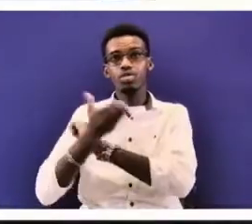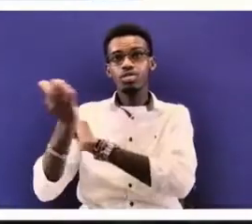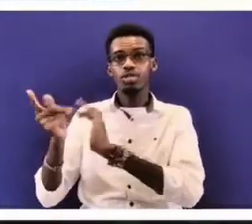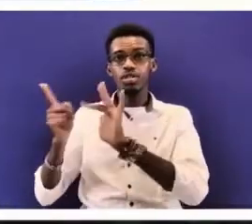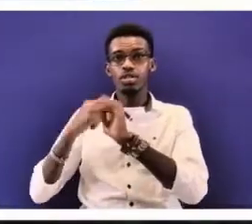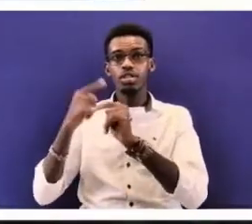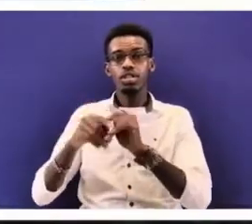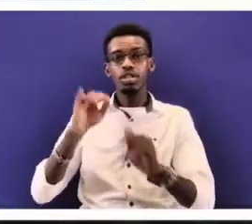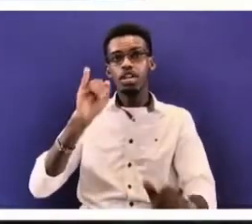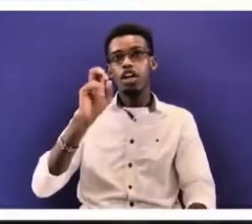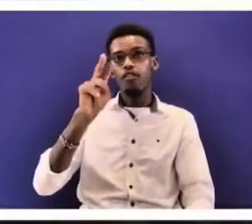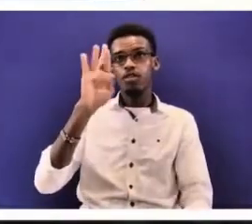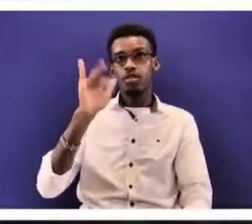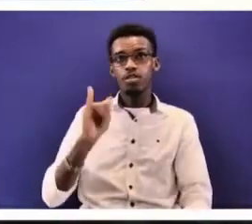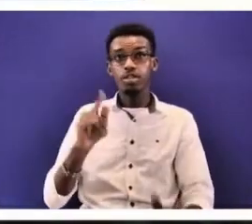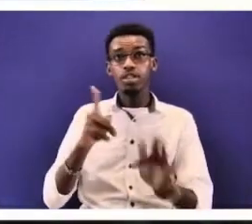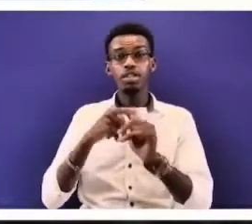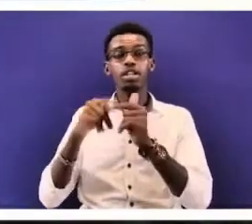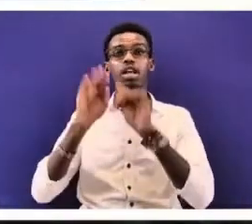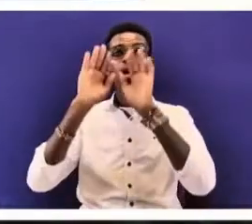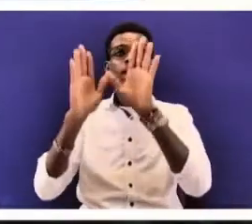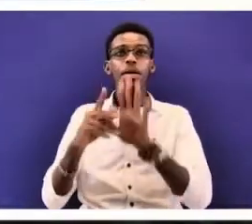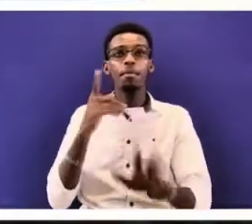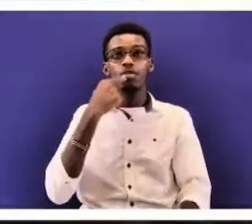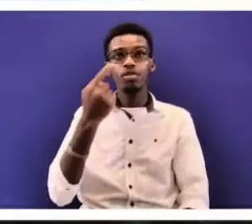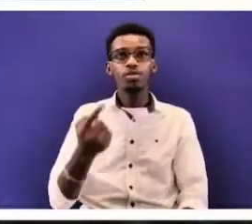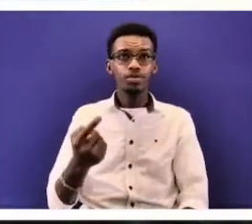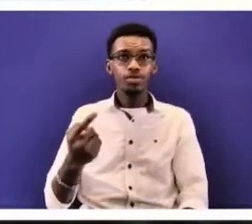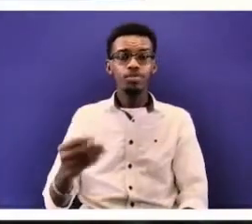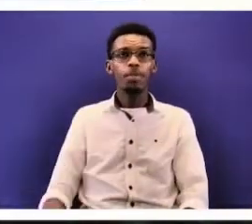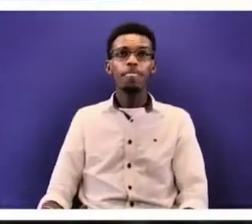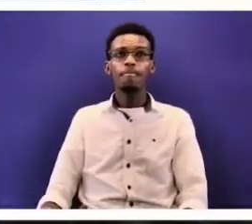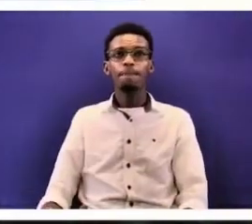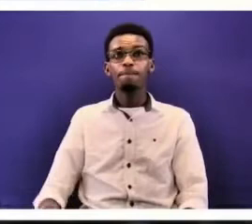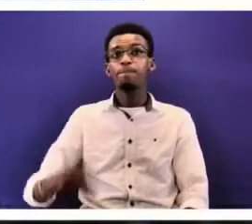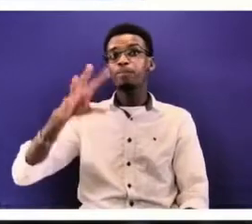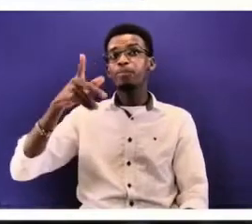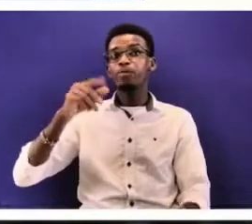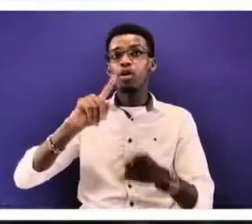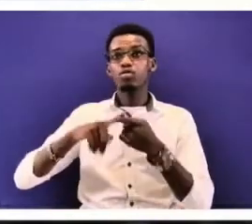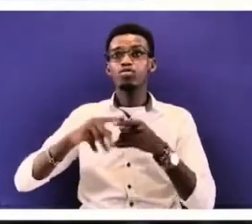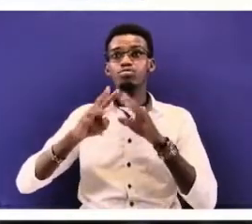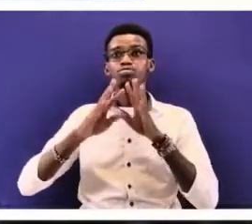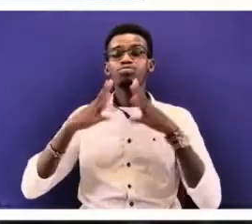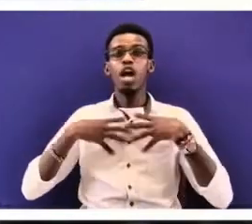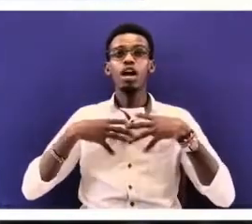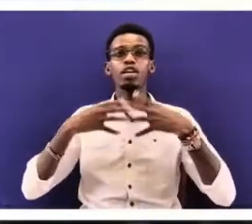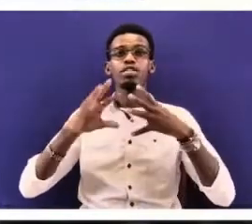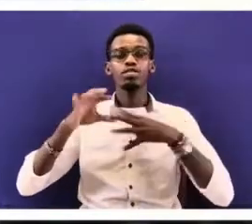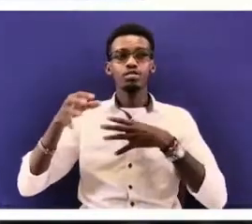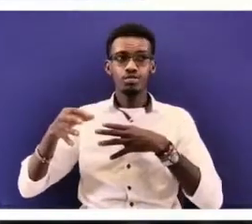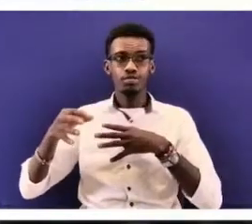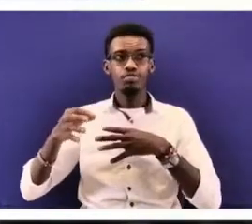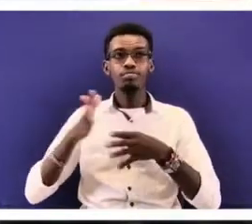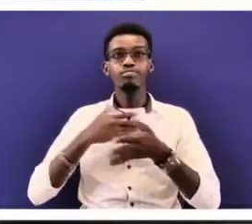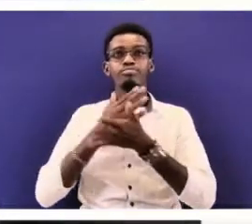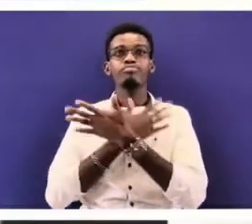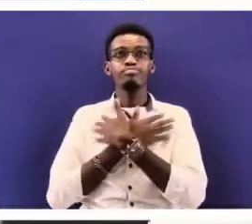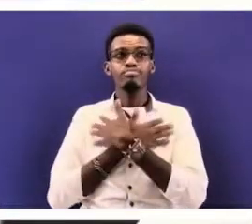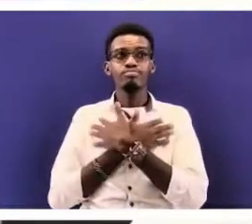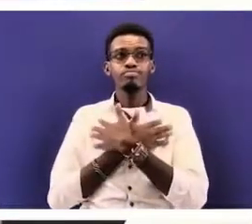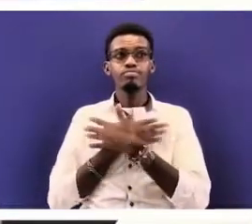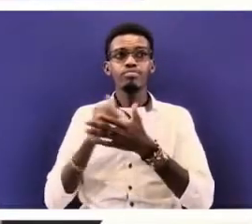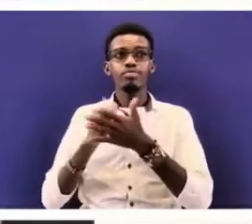ivory and precious woods. The city was a wealthy city, my friends. The letter